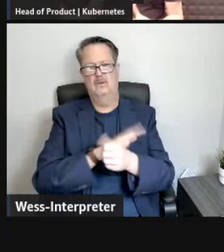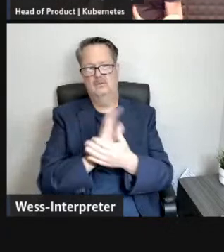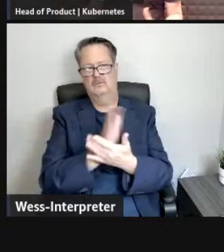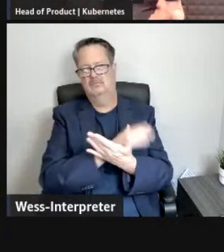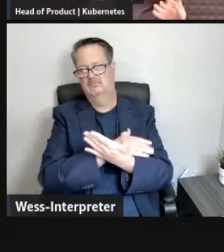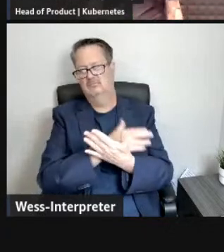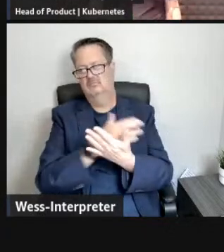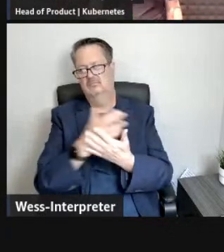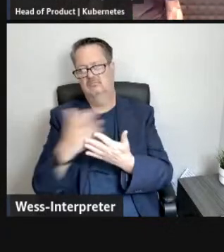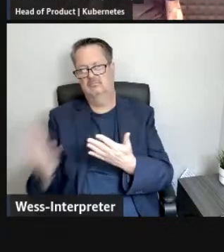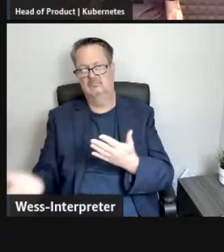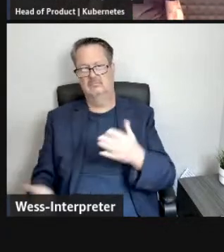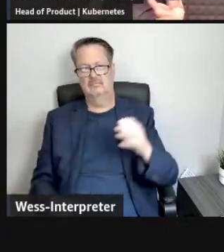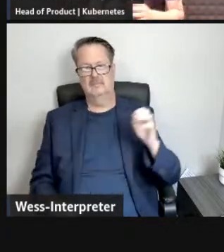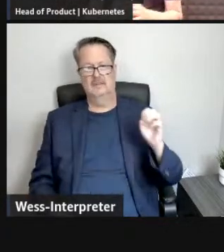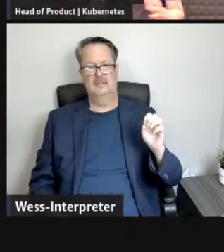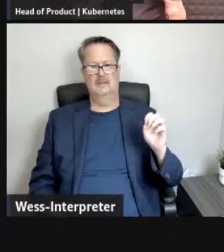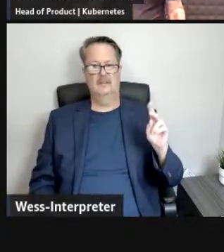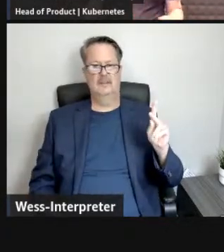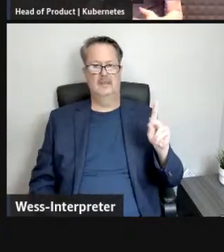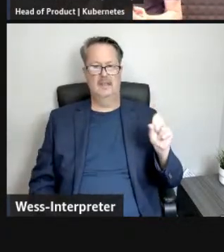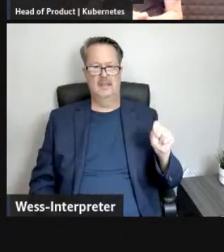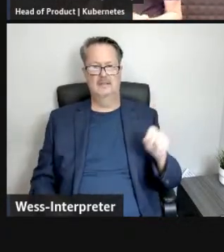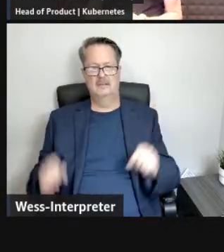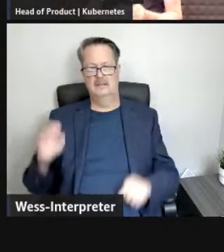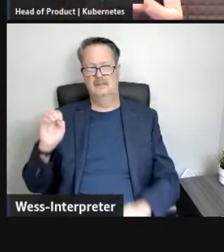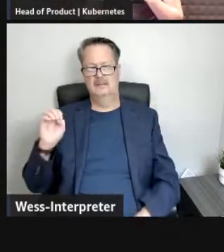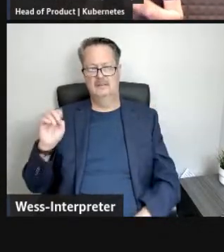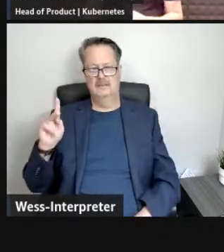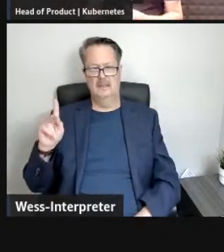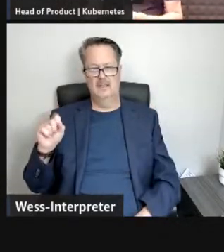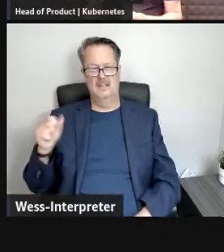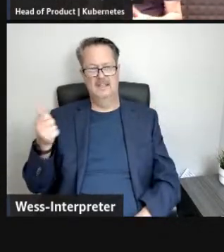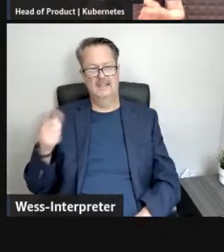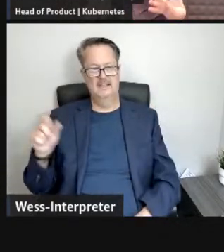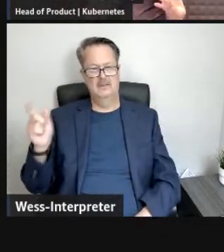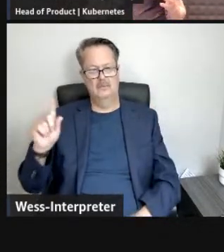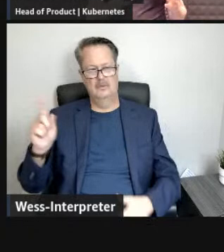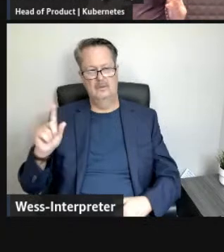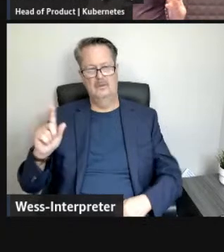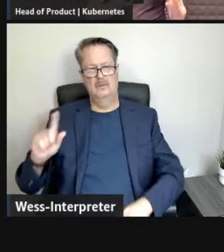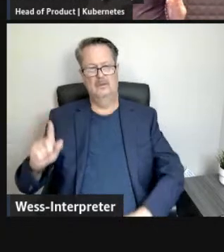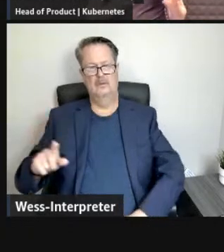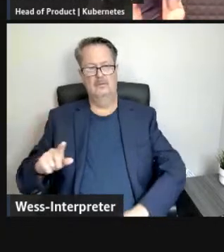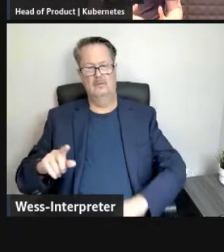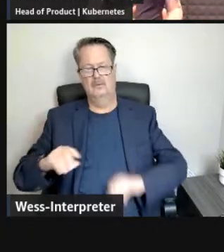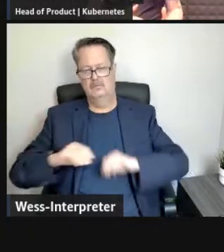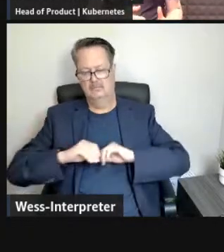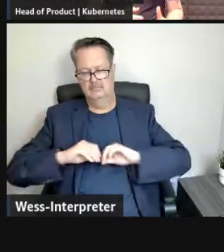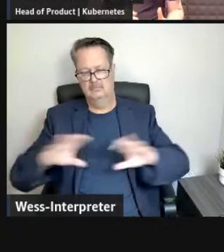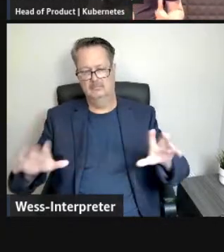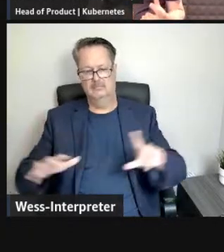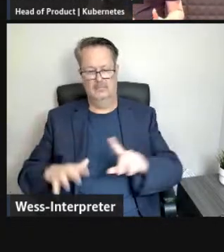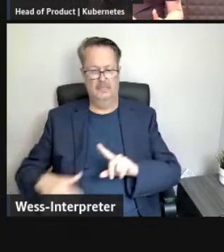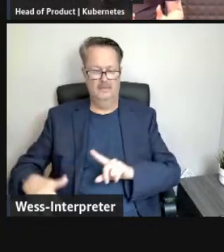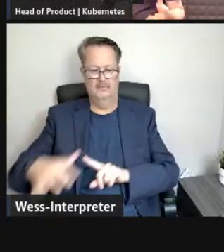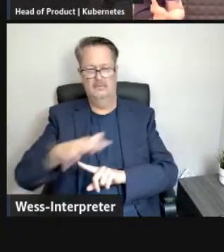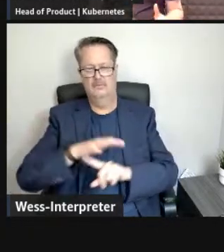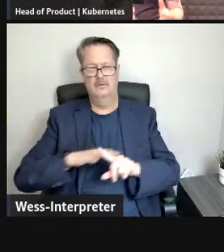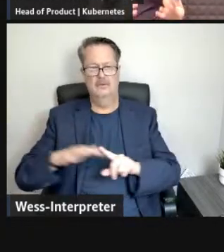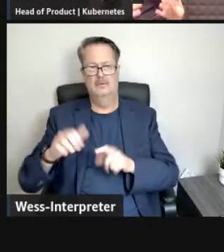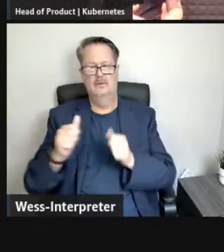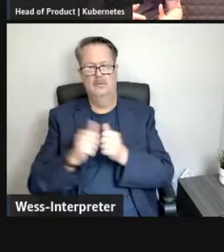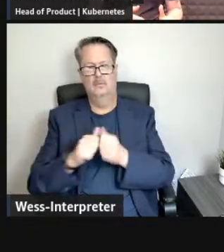both EKS and EKS Anywhere to allow customers to deploy in the region in a managed edge with local